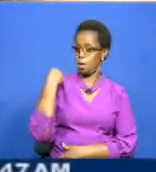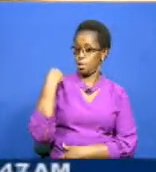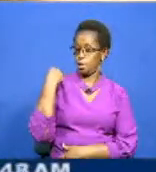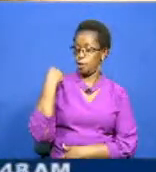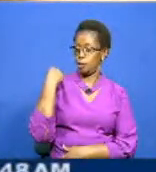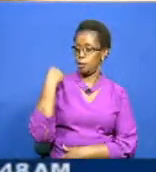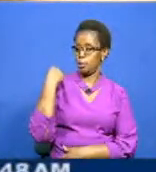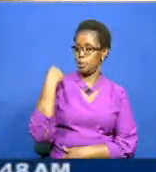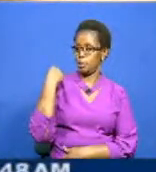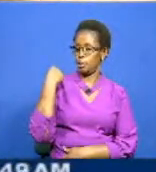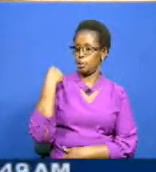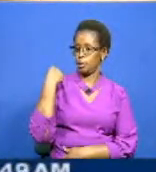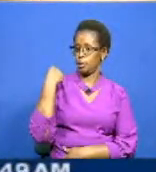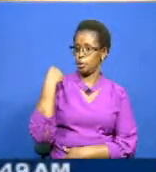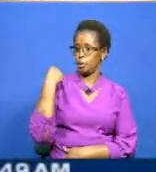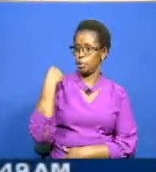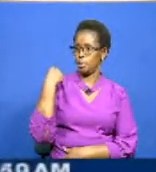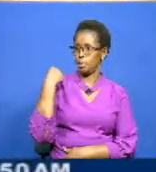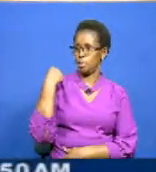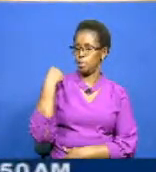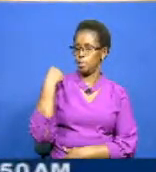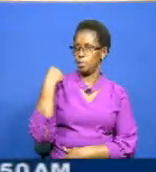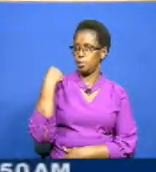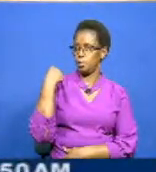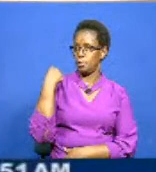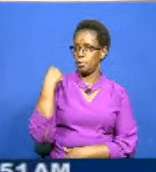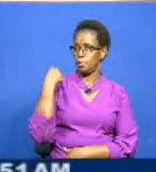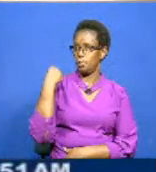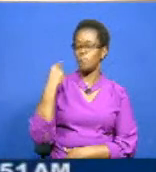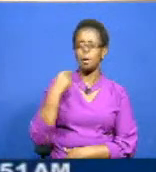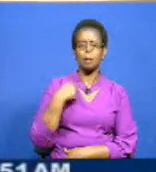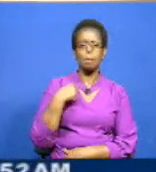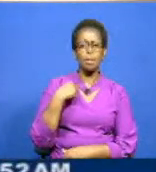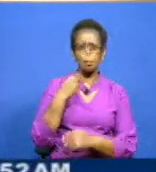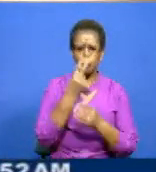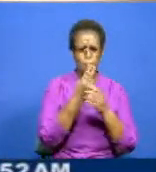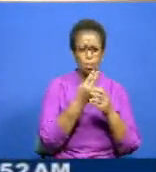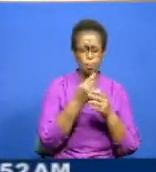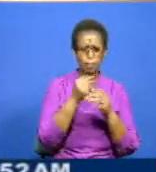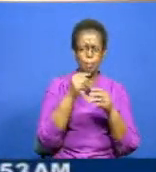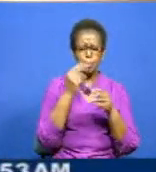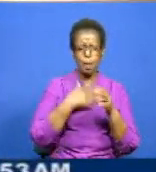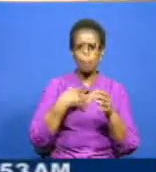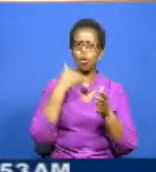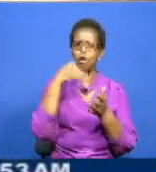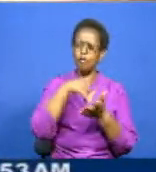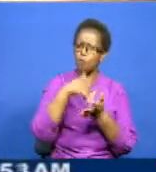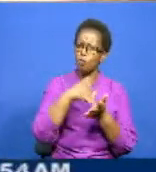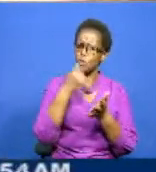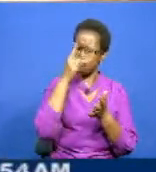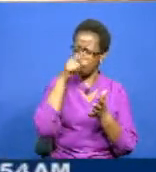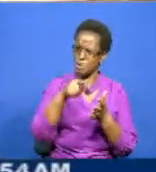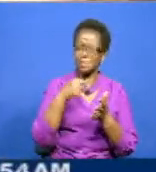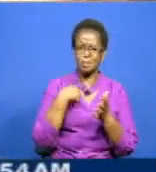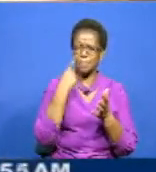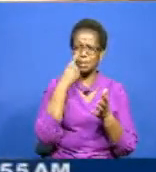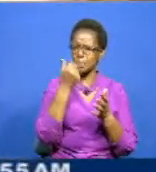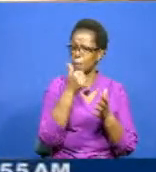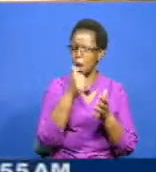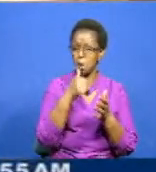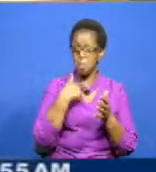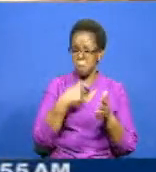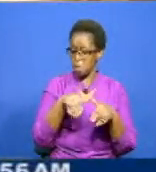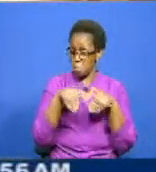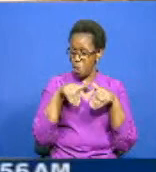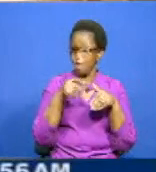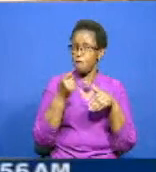I'm yet to see the parties. Okay, I can see one party has come in. Maybe we wait for a few minutes for the other party to come in